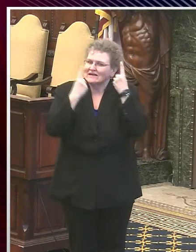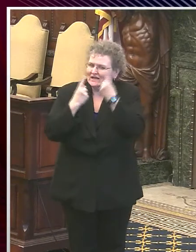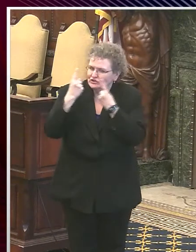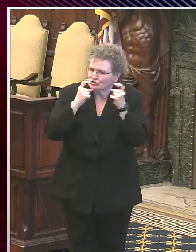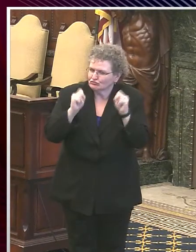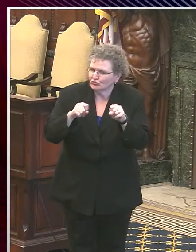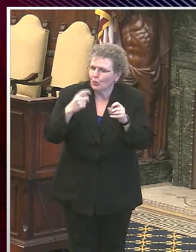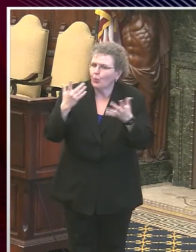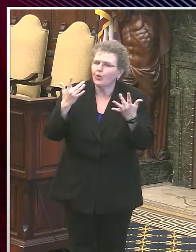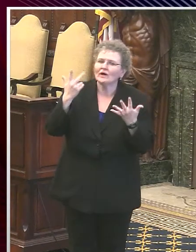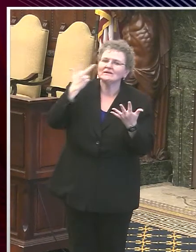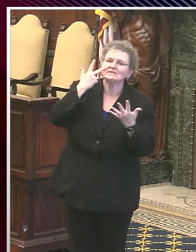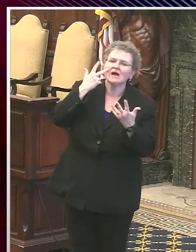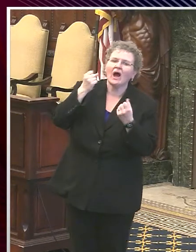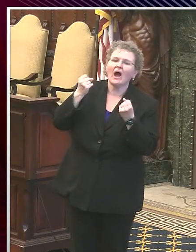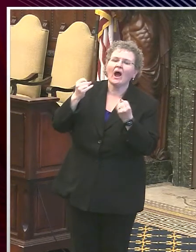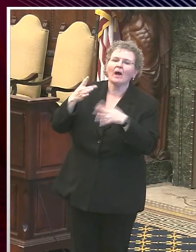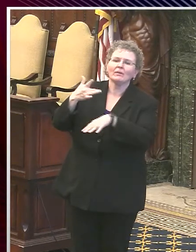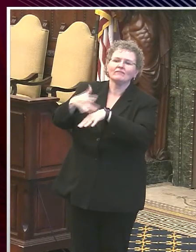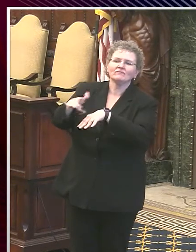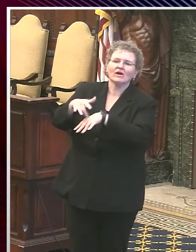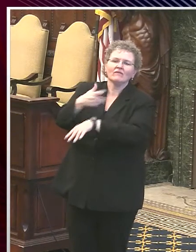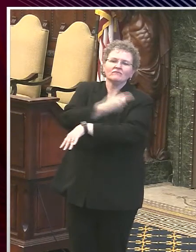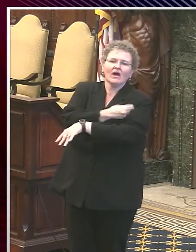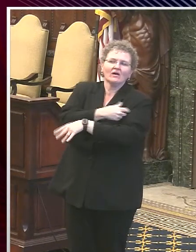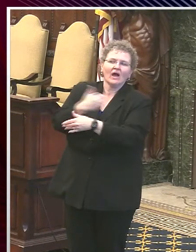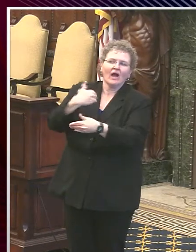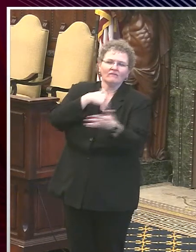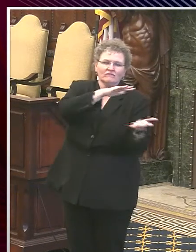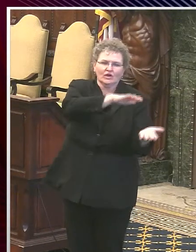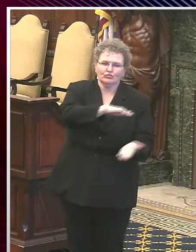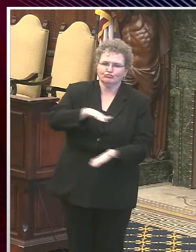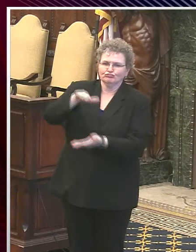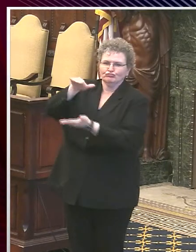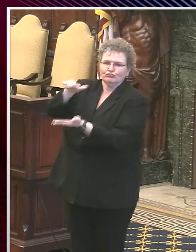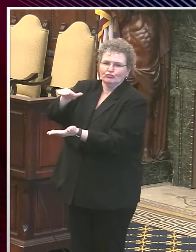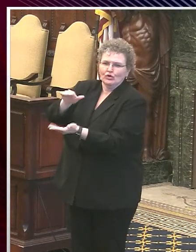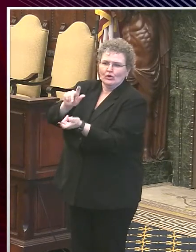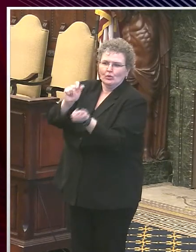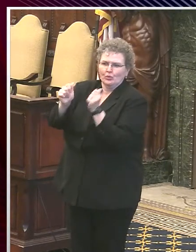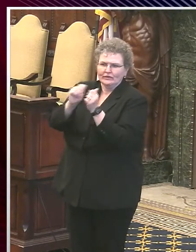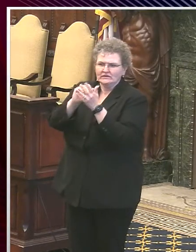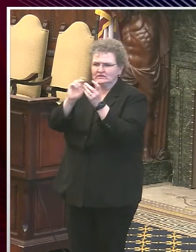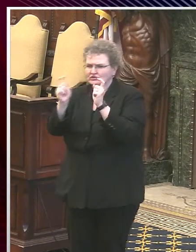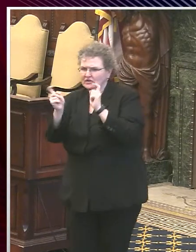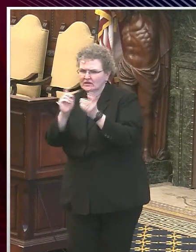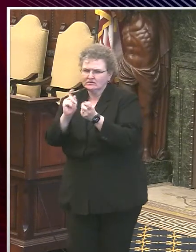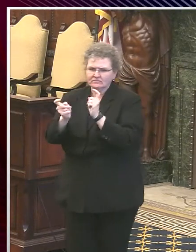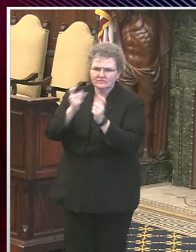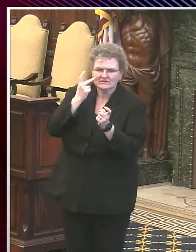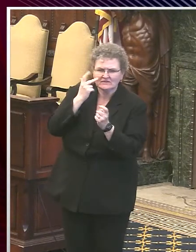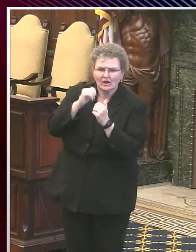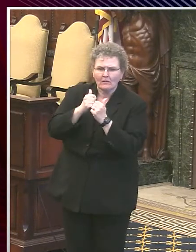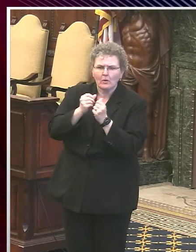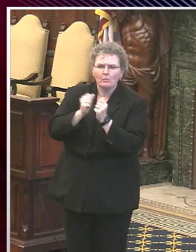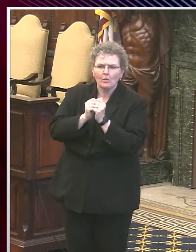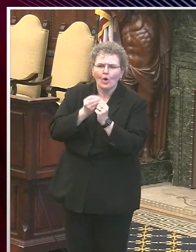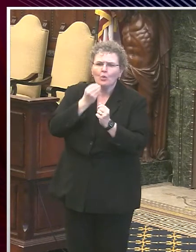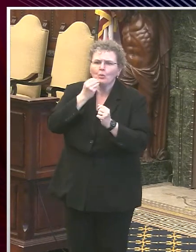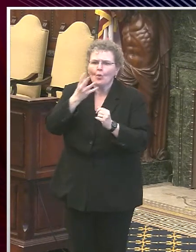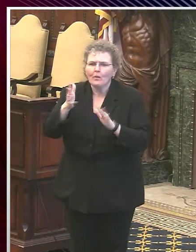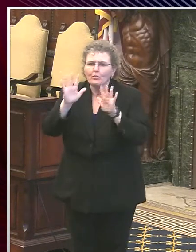how many more vaccines will be available, and when the weather changes kind of to a warmer climate for the longer